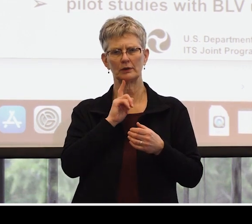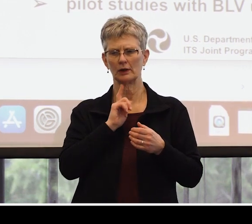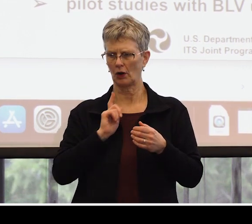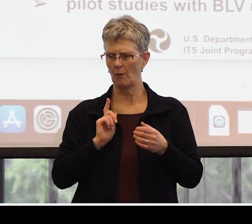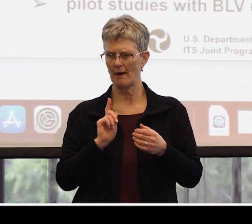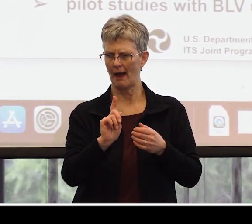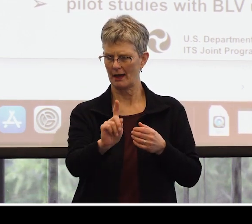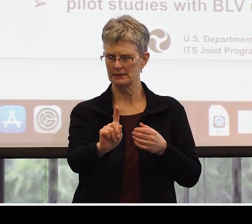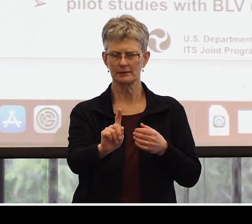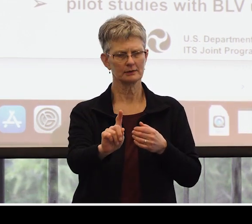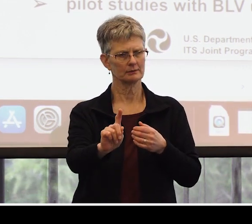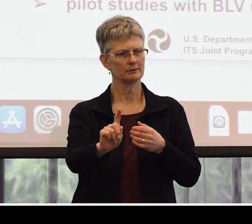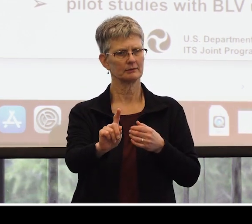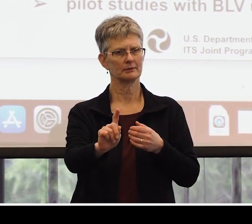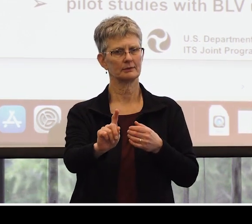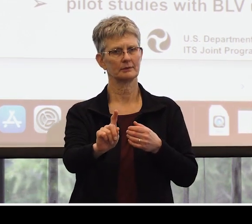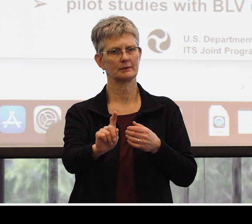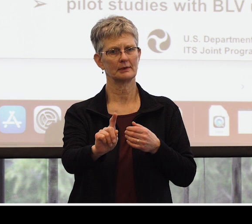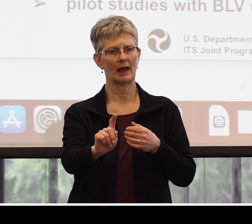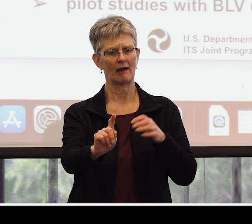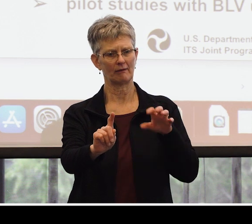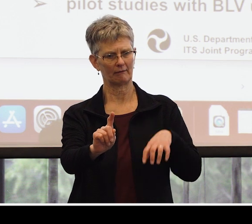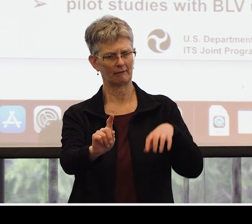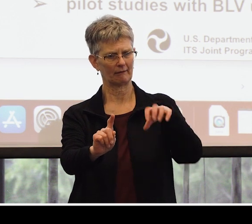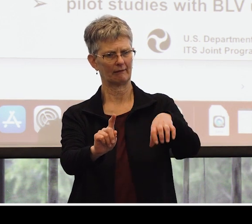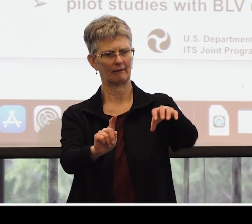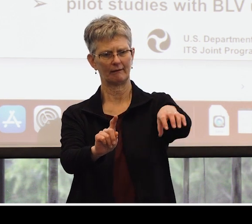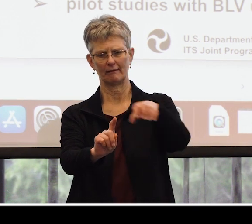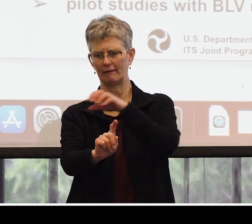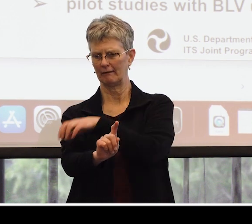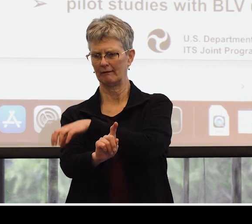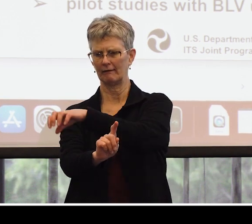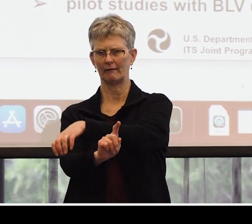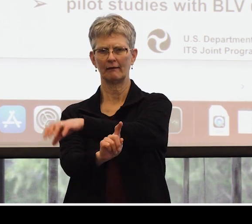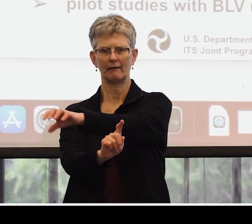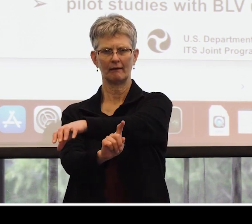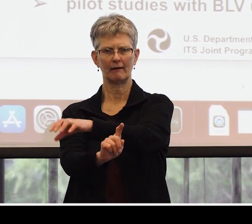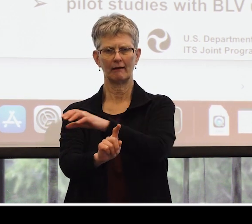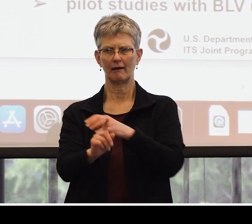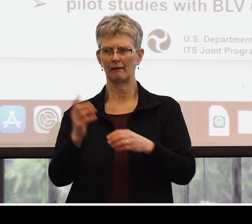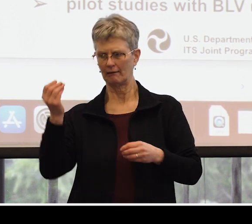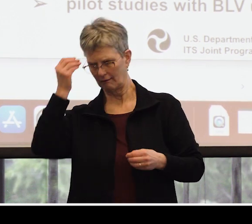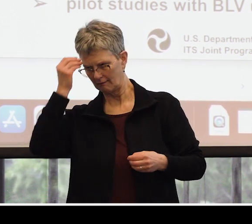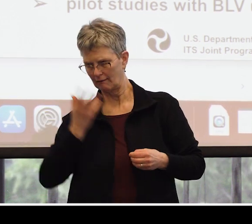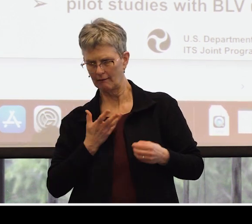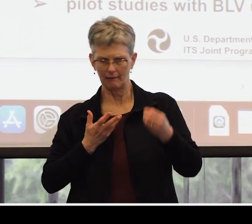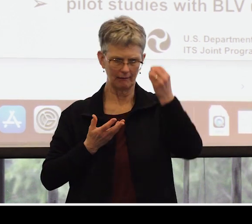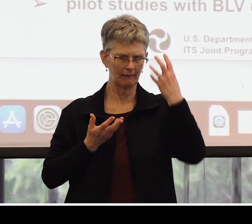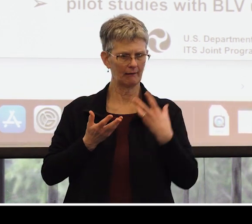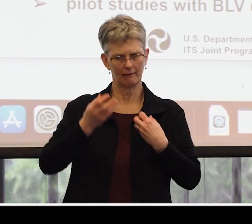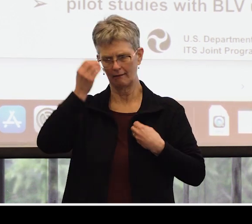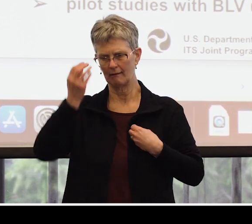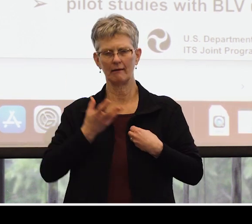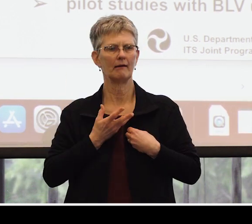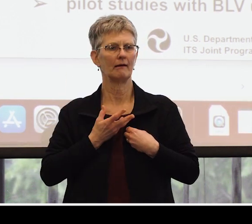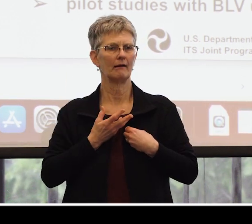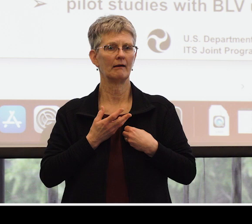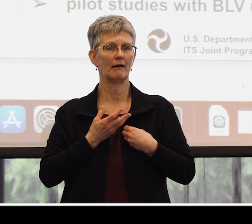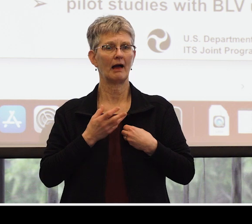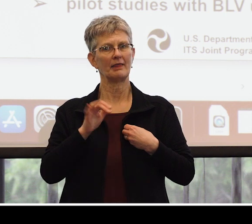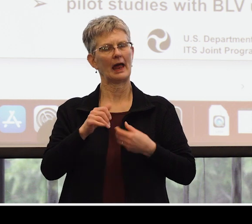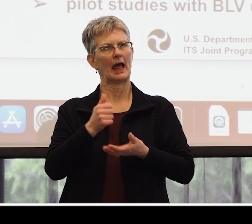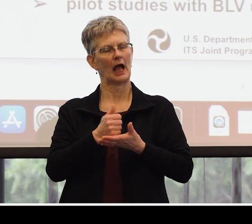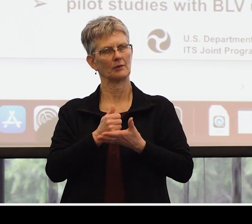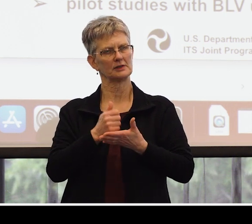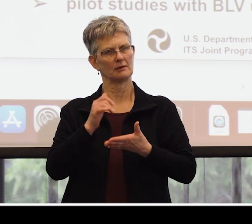passing by these these milestones, I have that information, but more importantly, it also helps me validate.